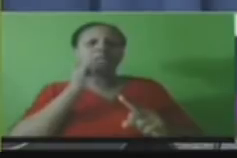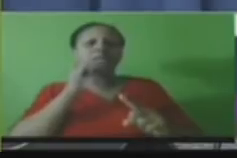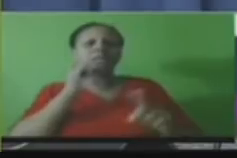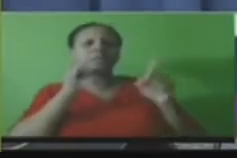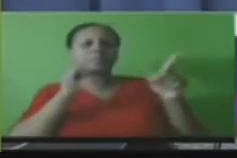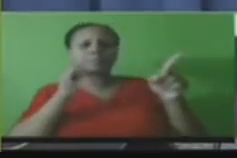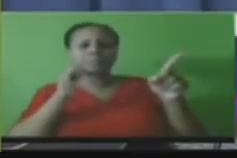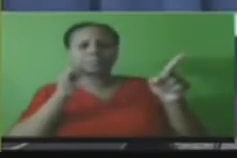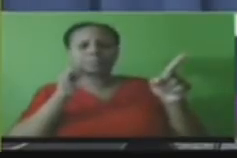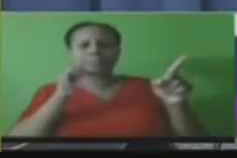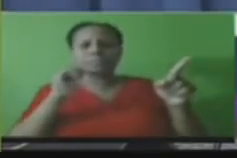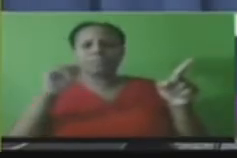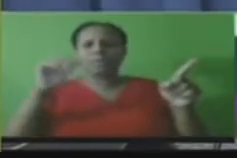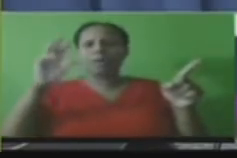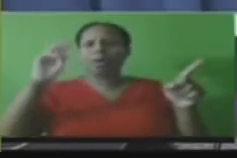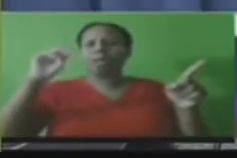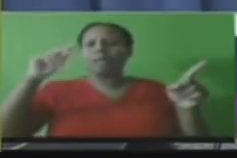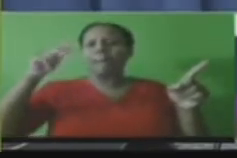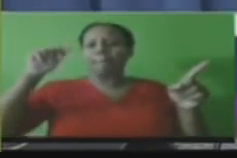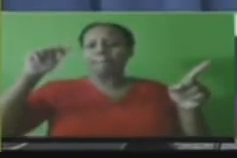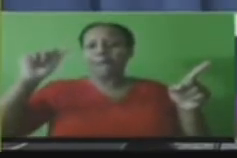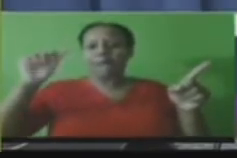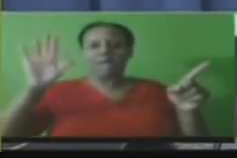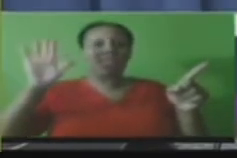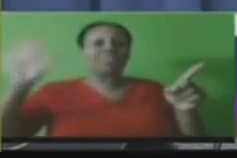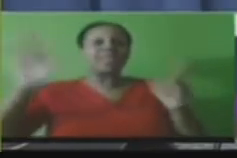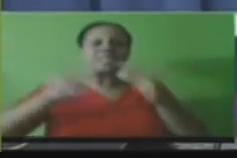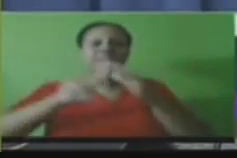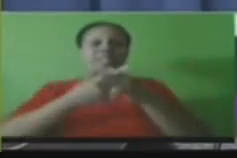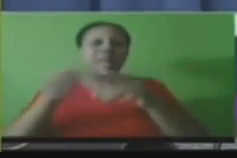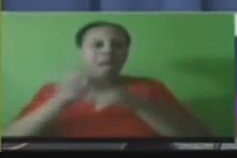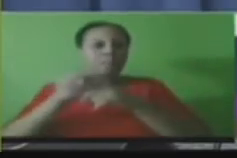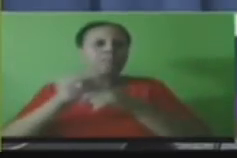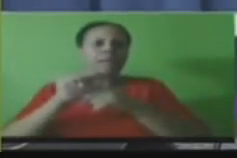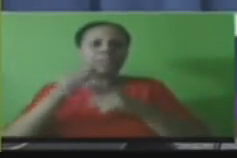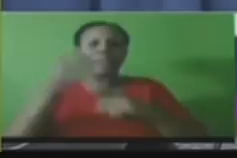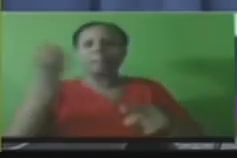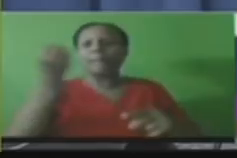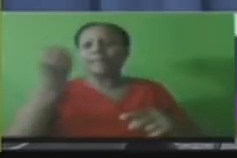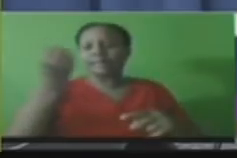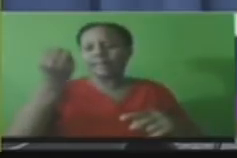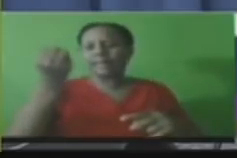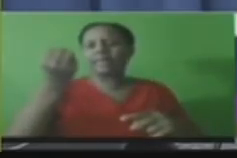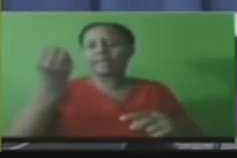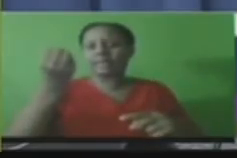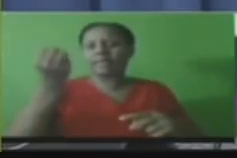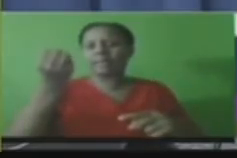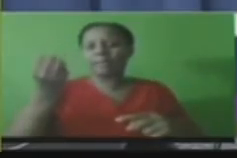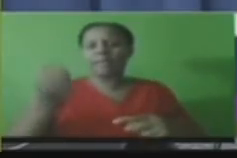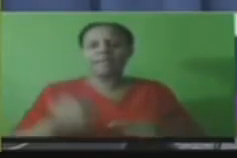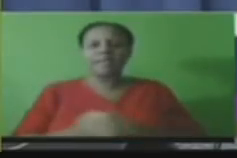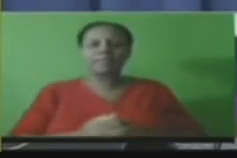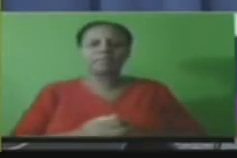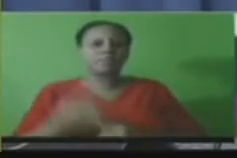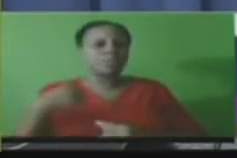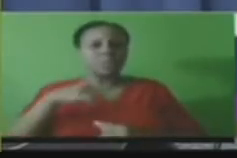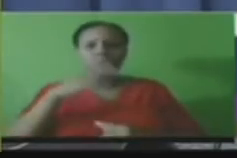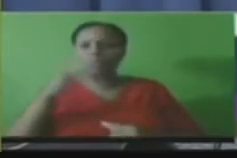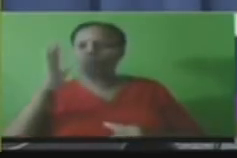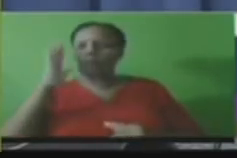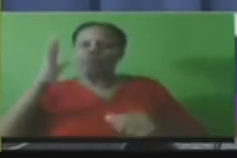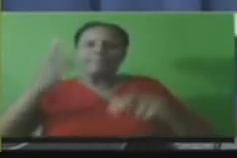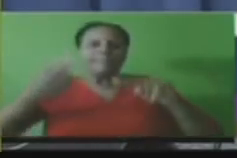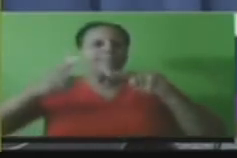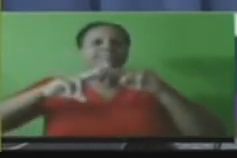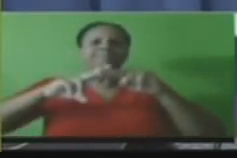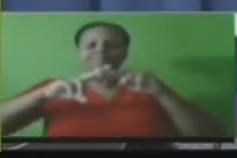that, we will be ramping up reach and accessibility now to every nook and cranny, village,